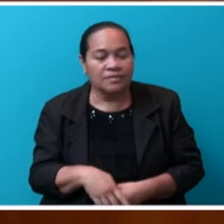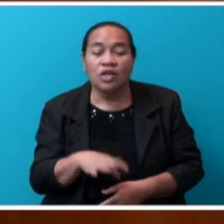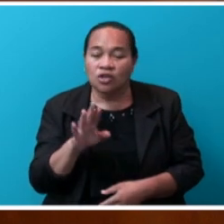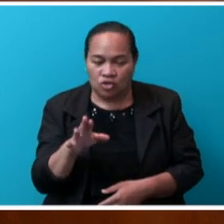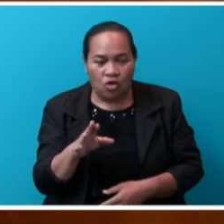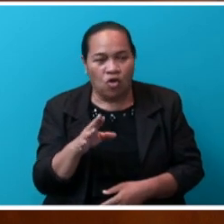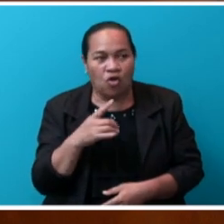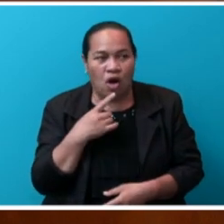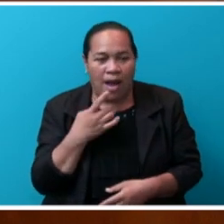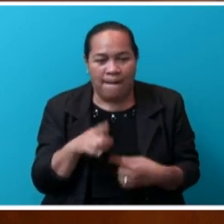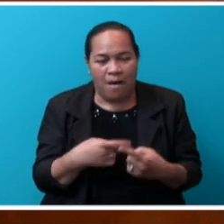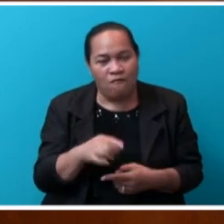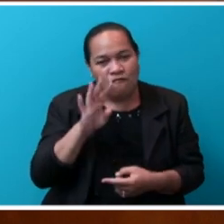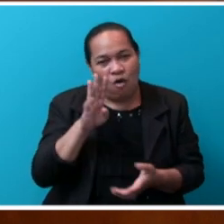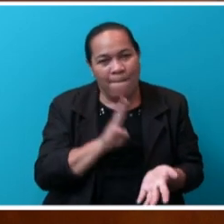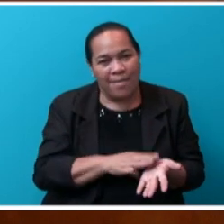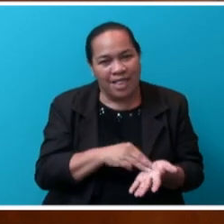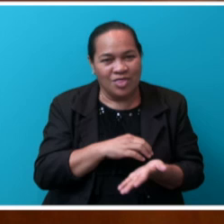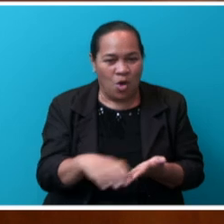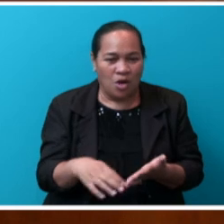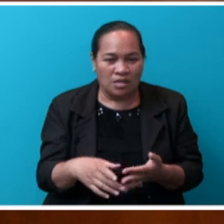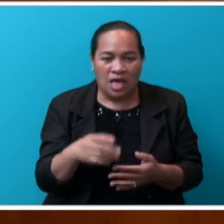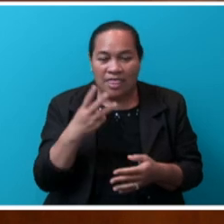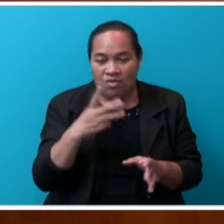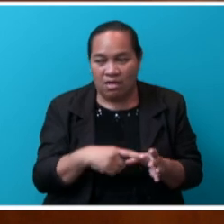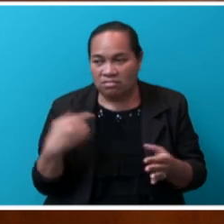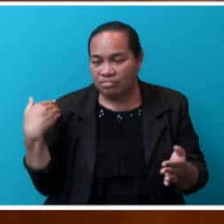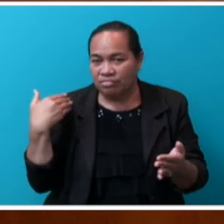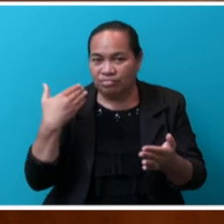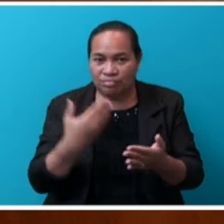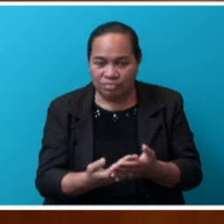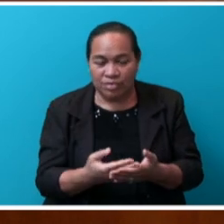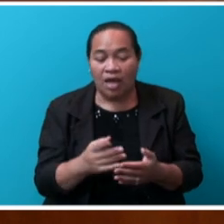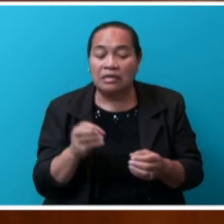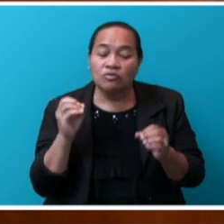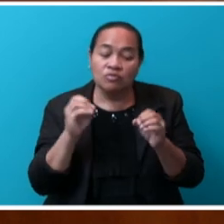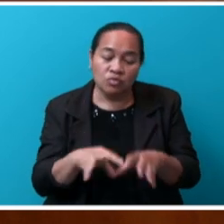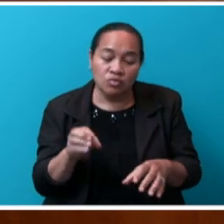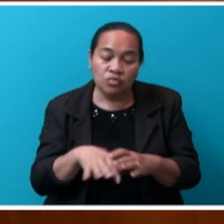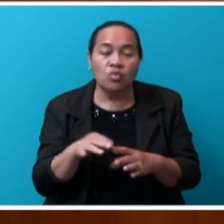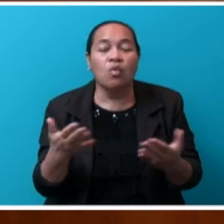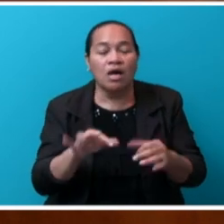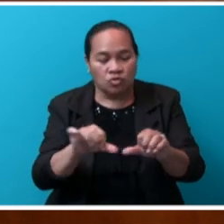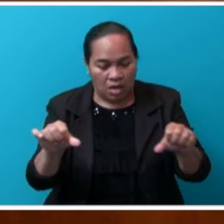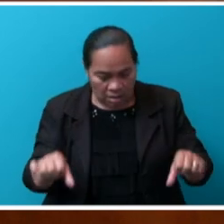close to $4 million over the past 3 years into agriculture mechanization,